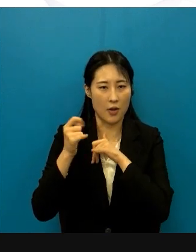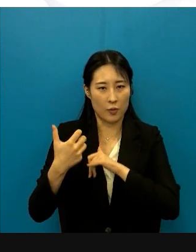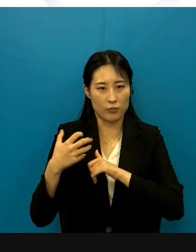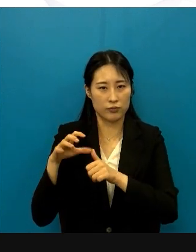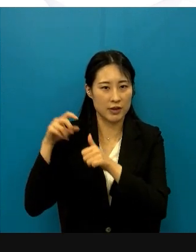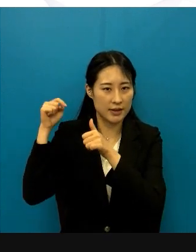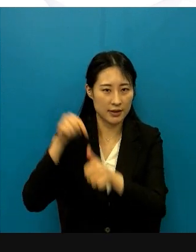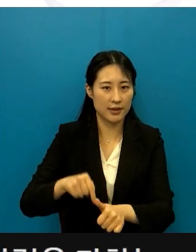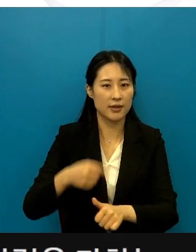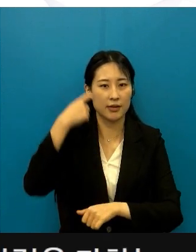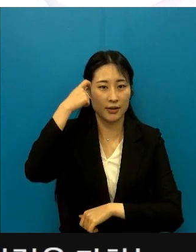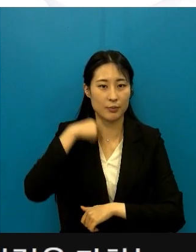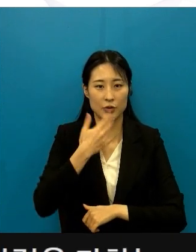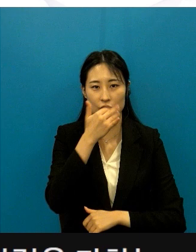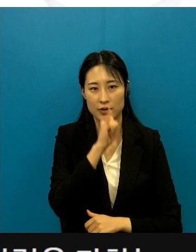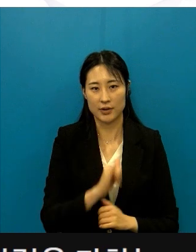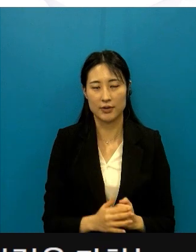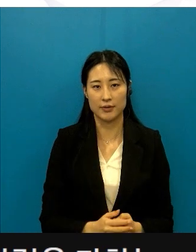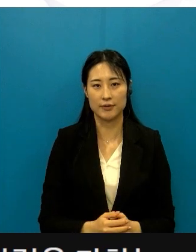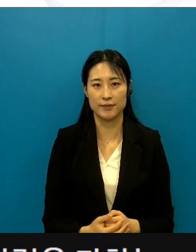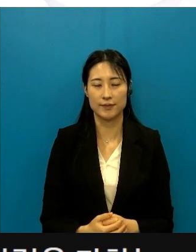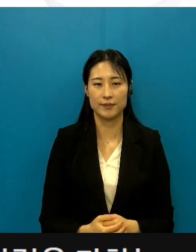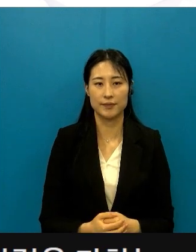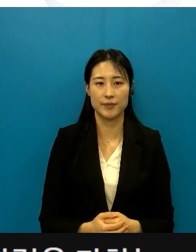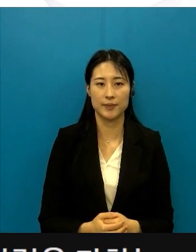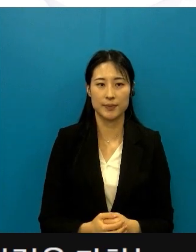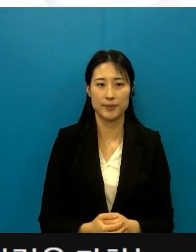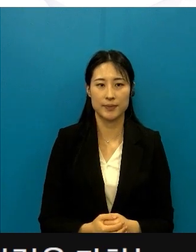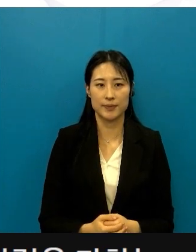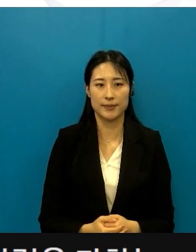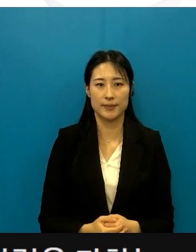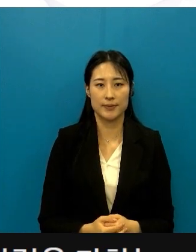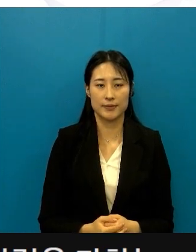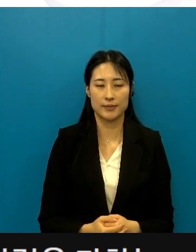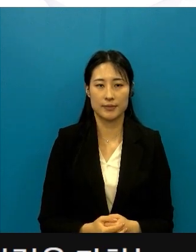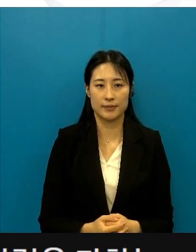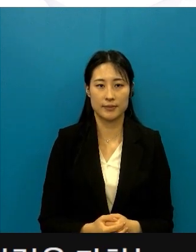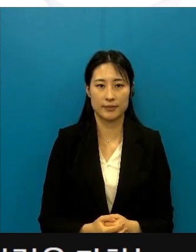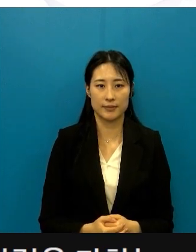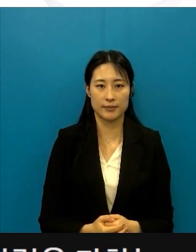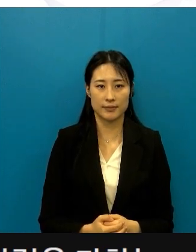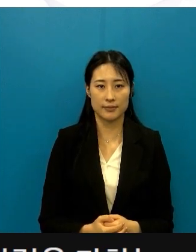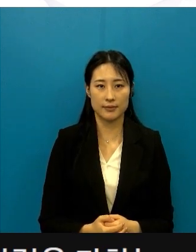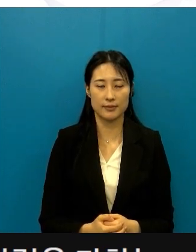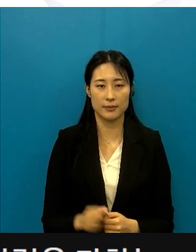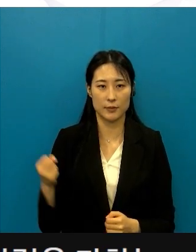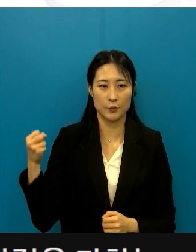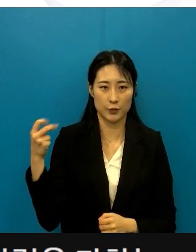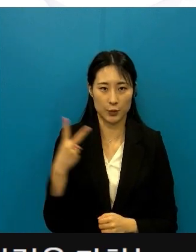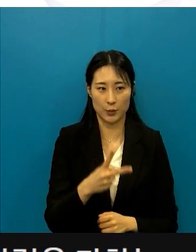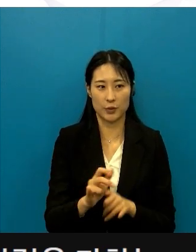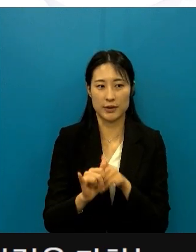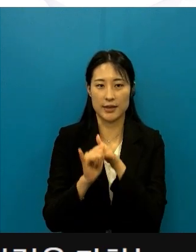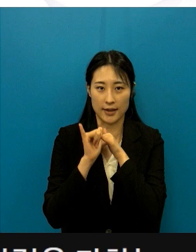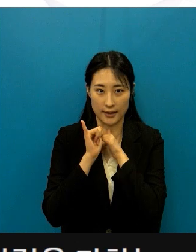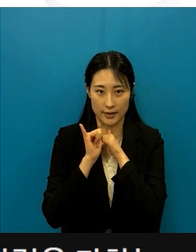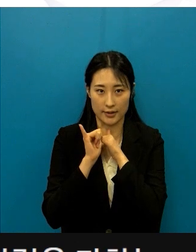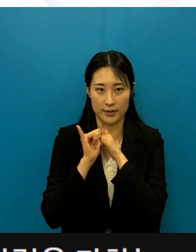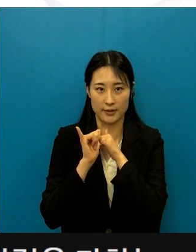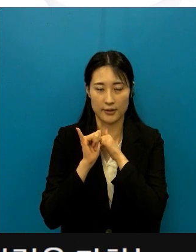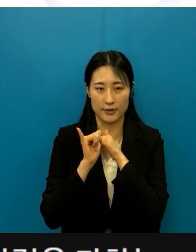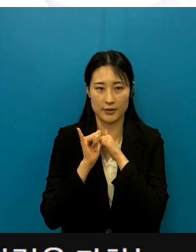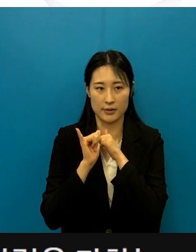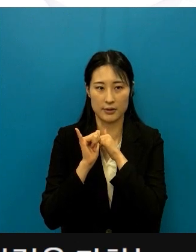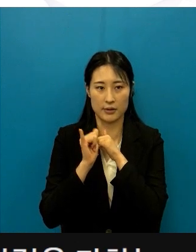suicide is infectious, suicide is contagious. So, and there is a small